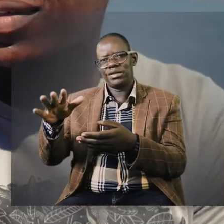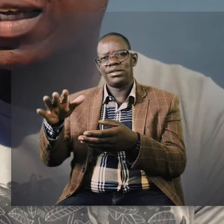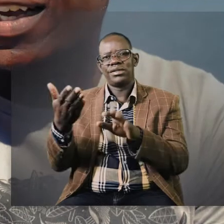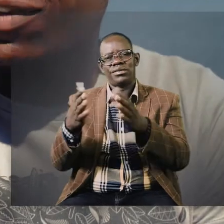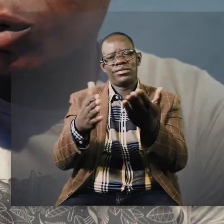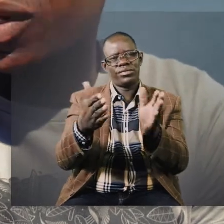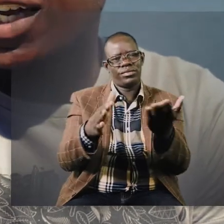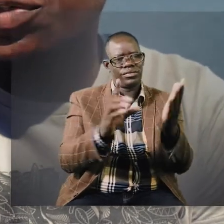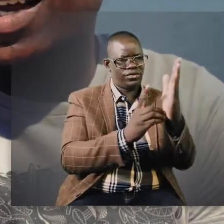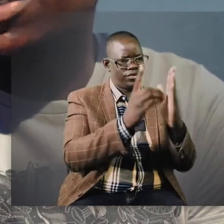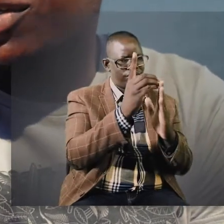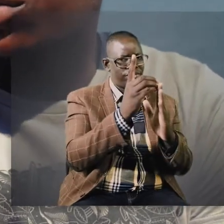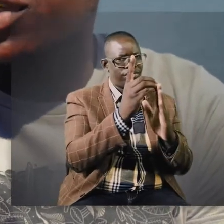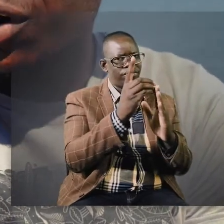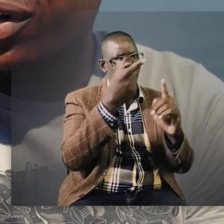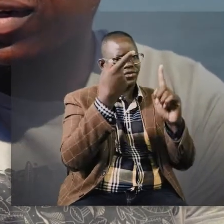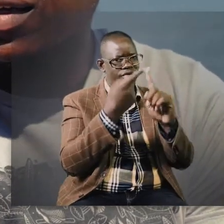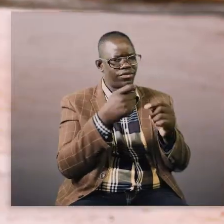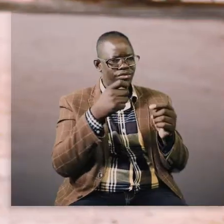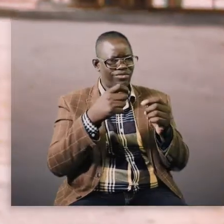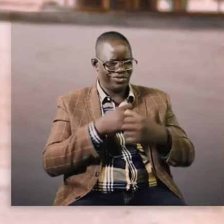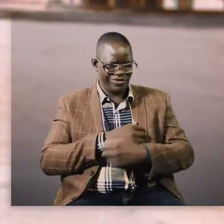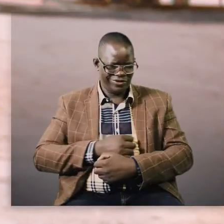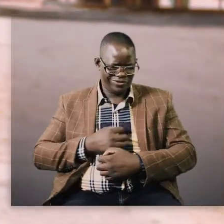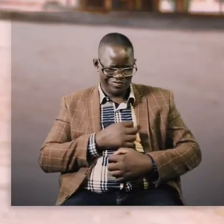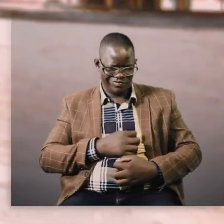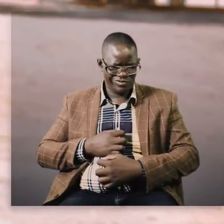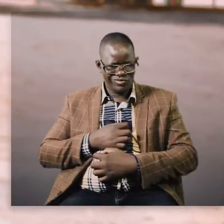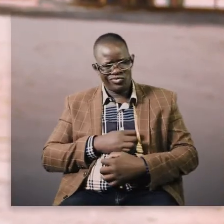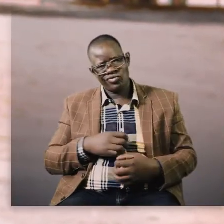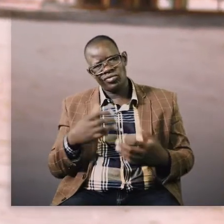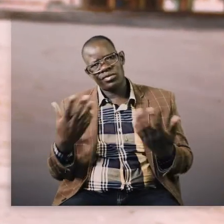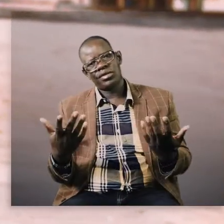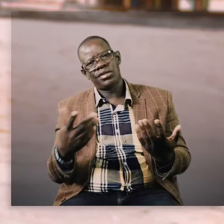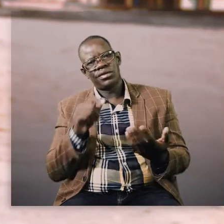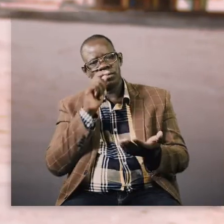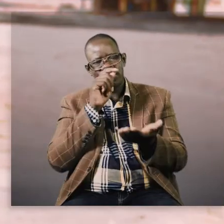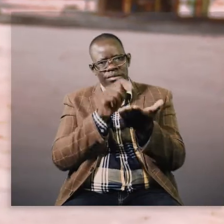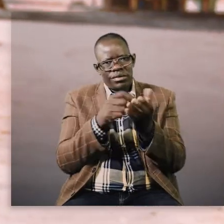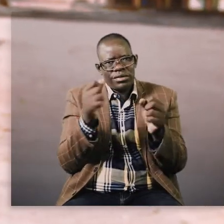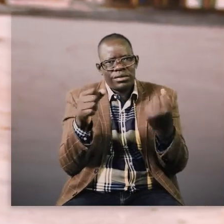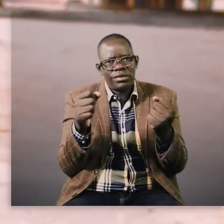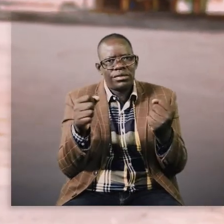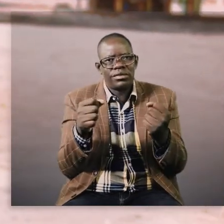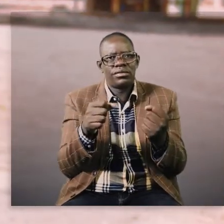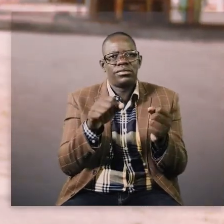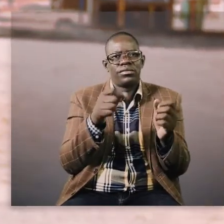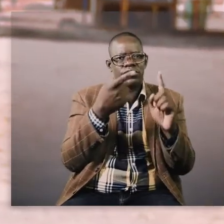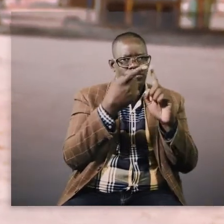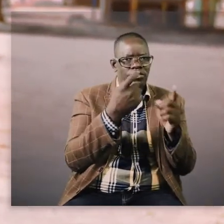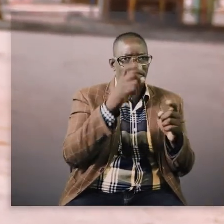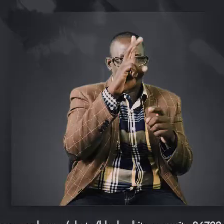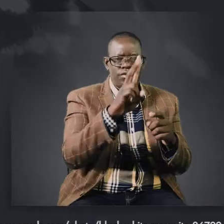of infants in developing countries are as a result of diarrhea? Another I can think of is malaria. Malaria is carried by mosquitoes